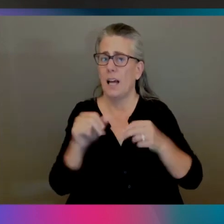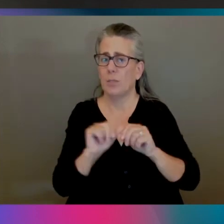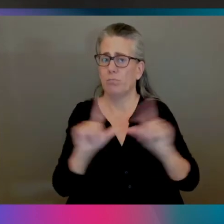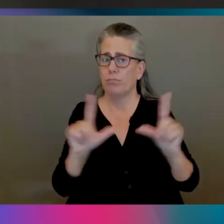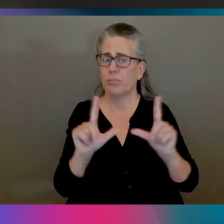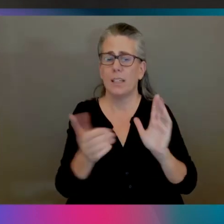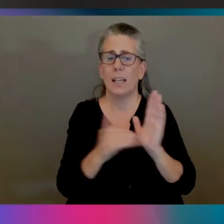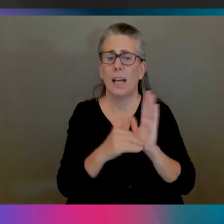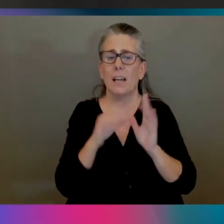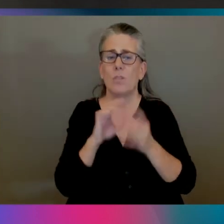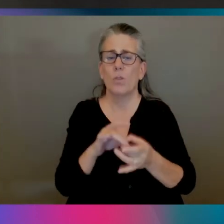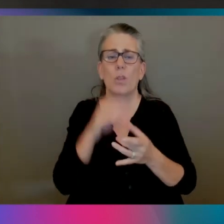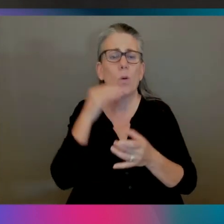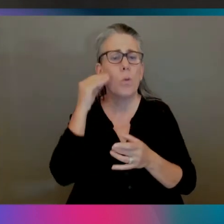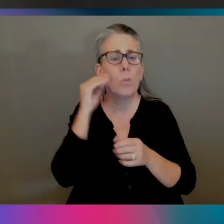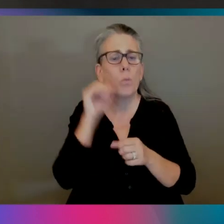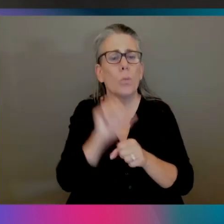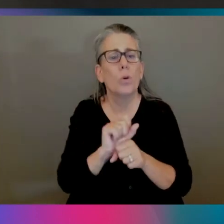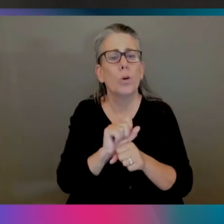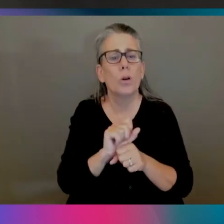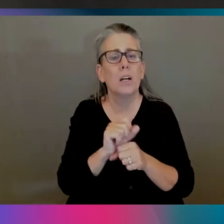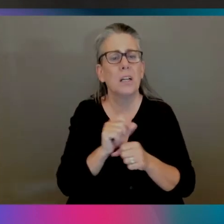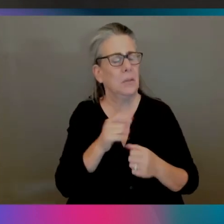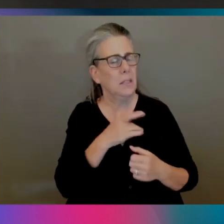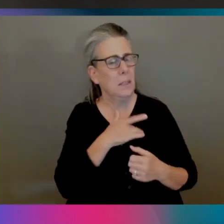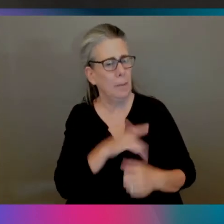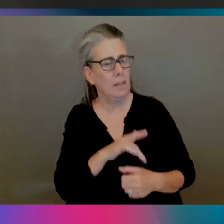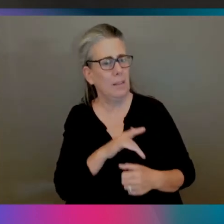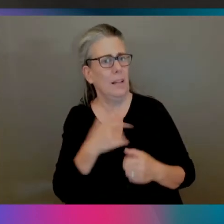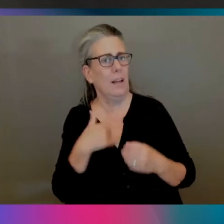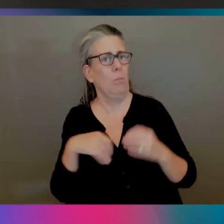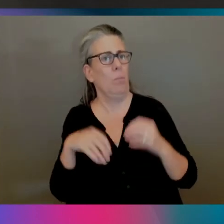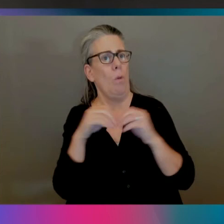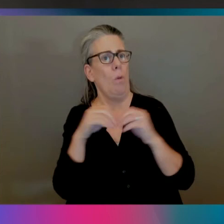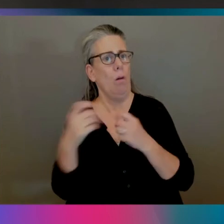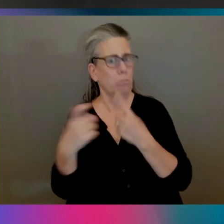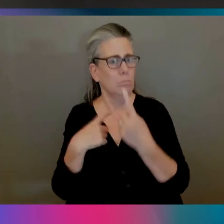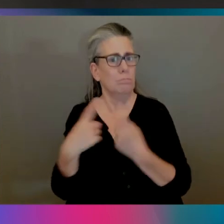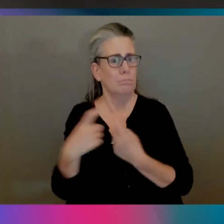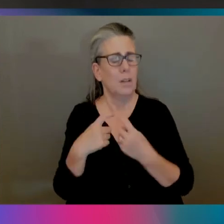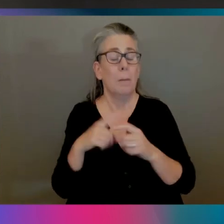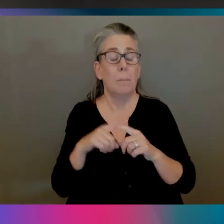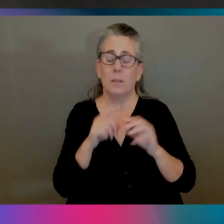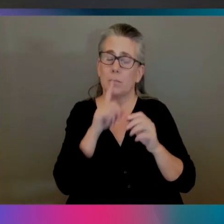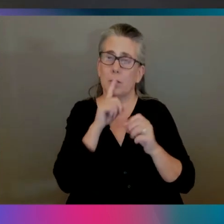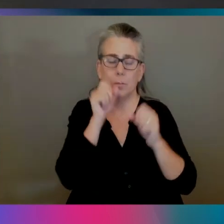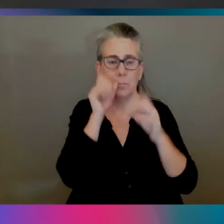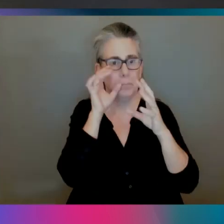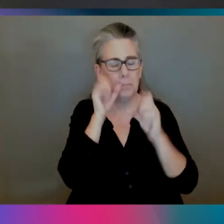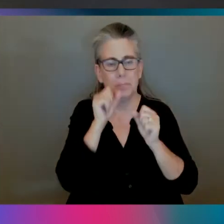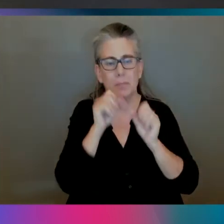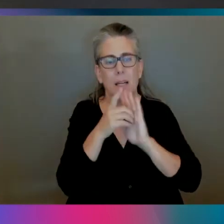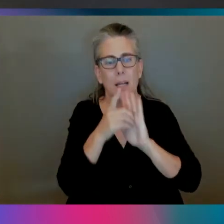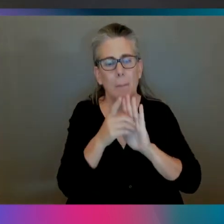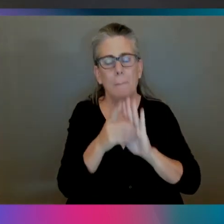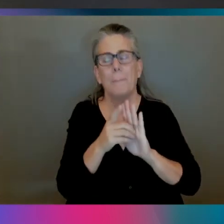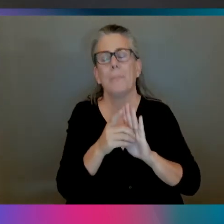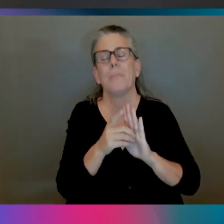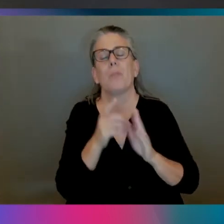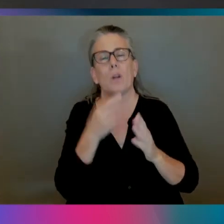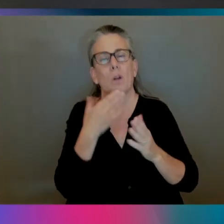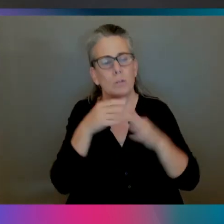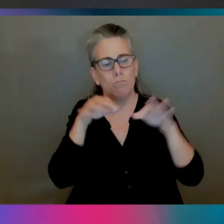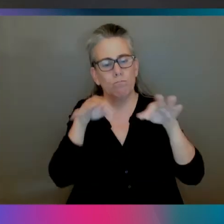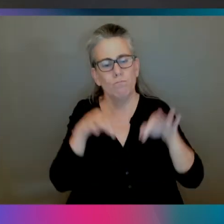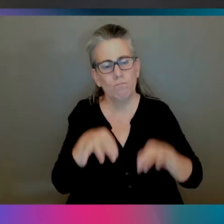questions. Typically, we have more questions than this, but this has been a great episode. Really good demo, really good walkthrough of using personalization